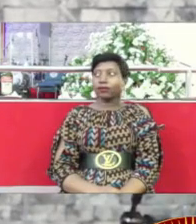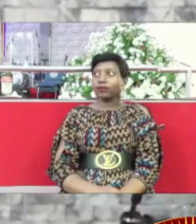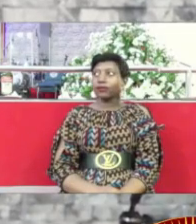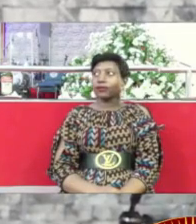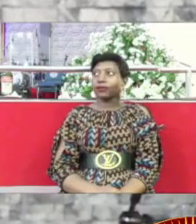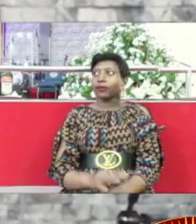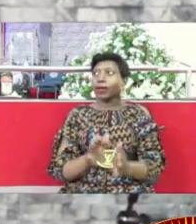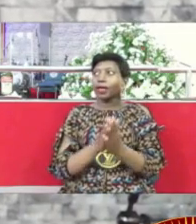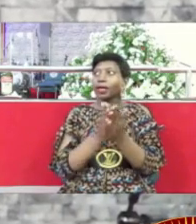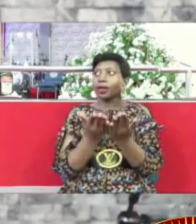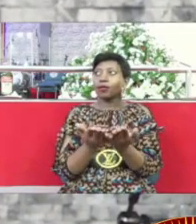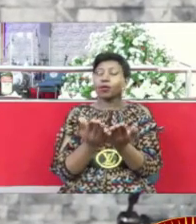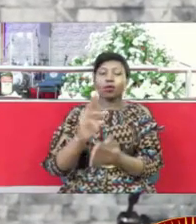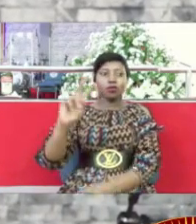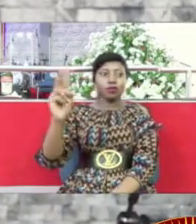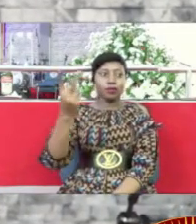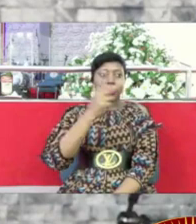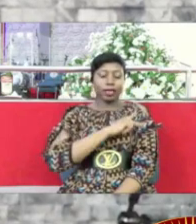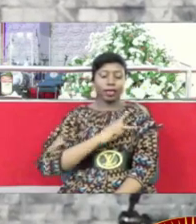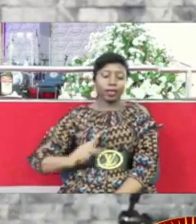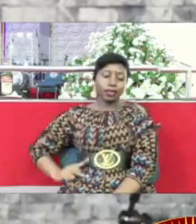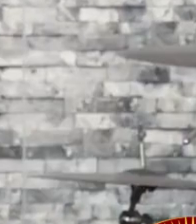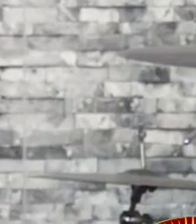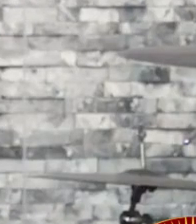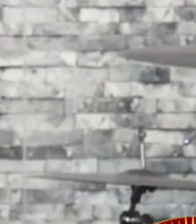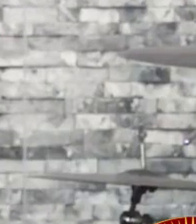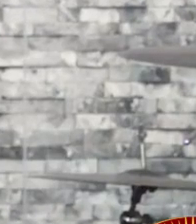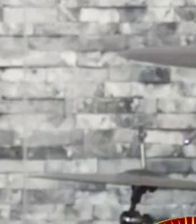The book of 2 Kings. Wafalme wa pili.